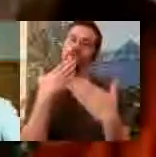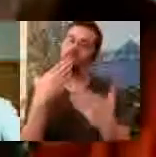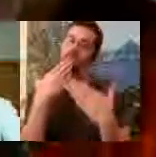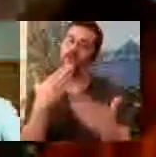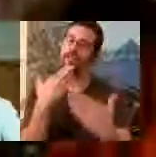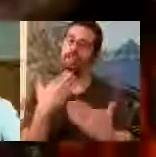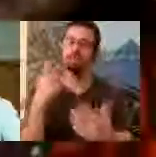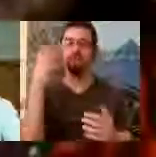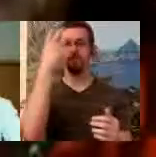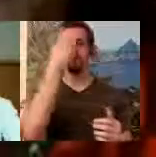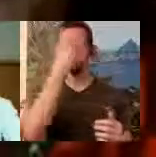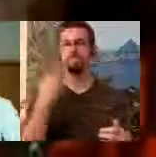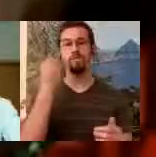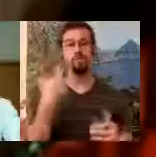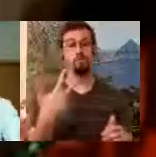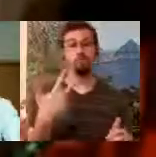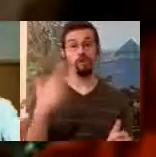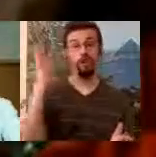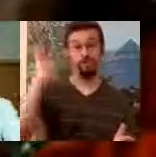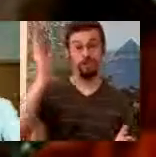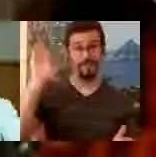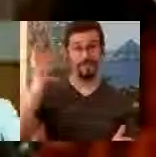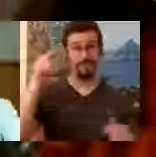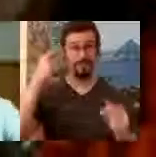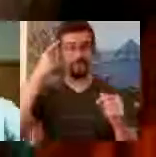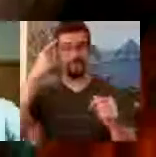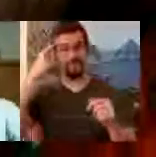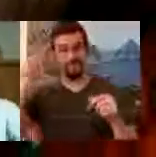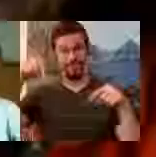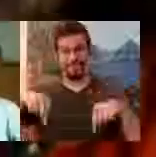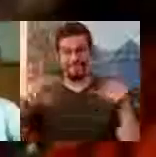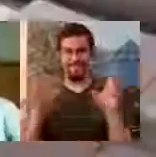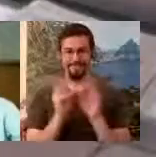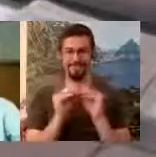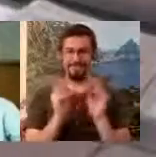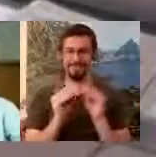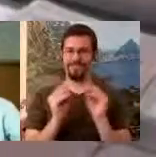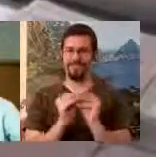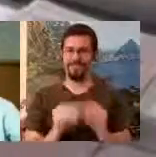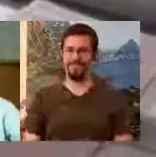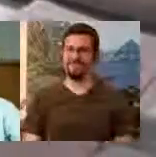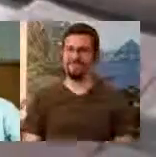beautiful 3 presentations at this symposium. Bravo. Thank you. That was Bye. a very